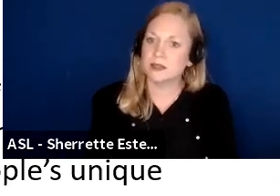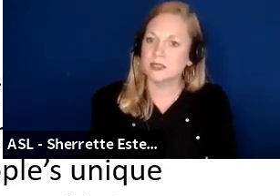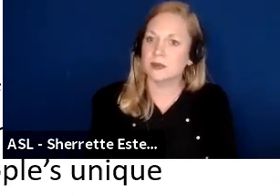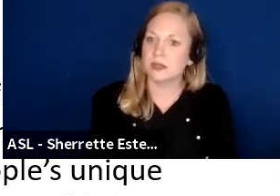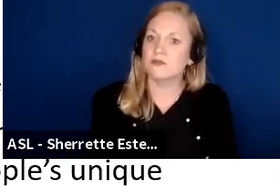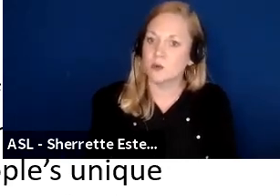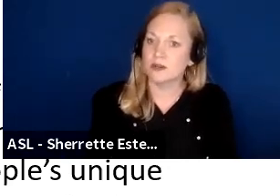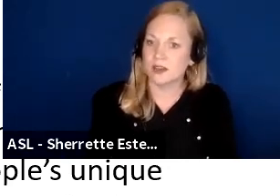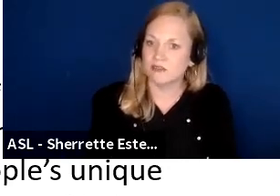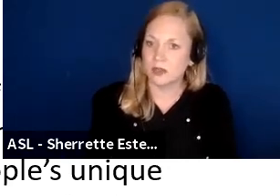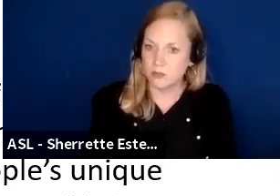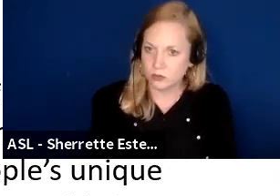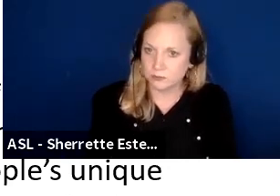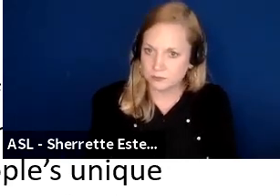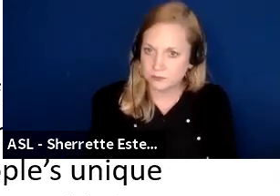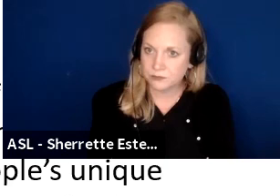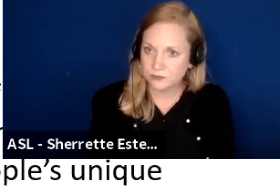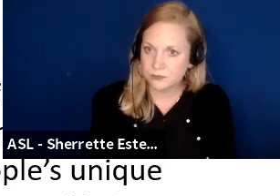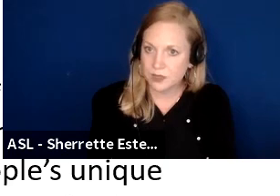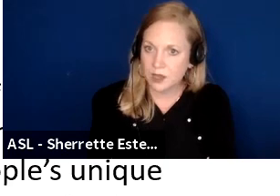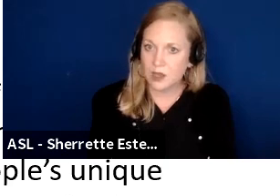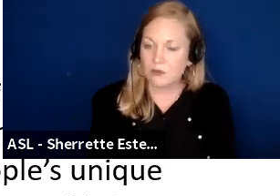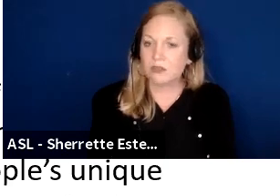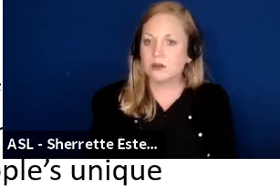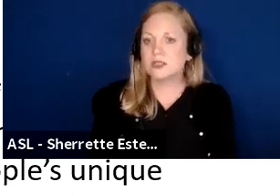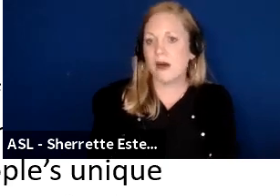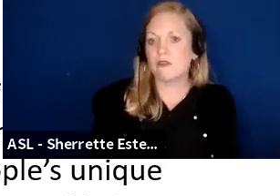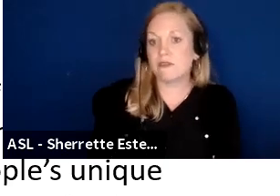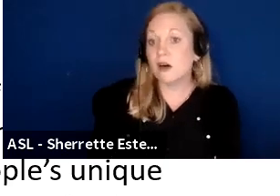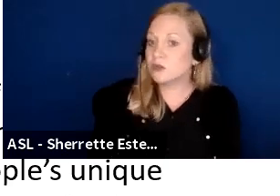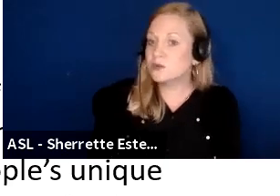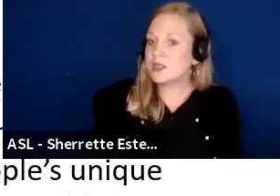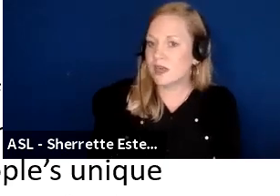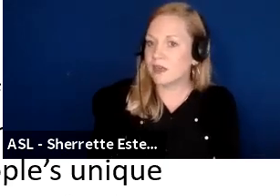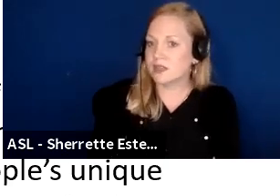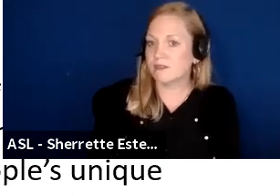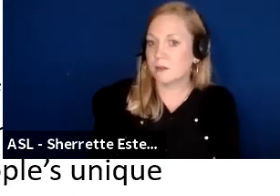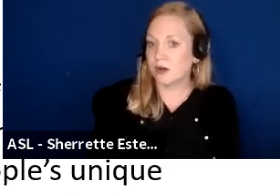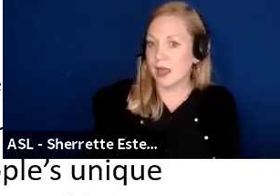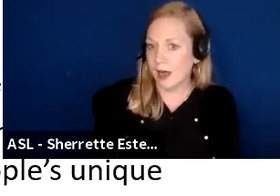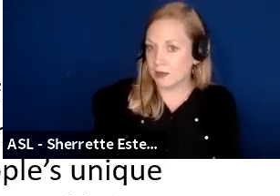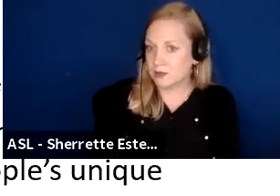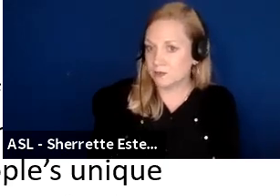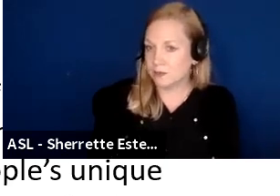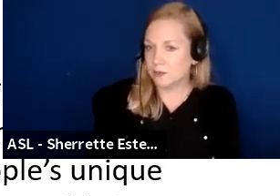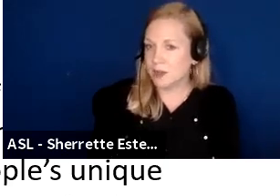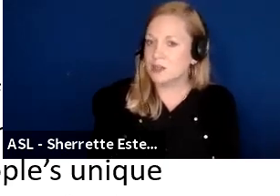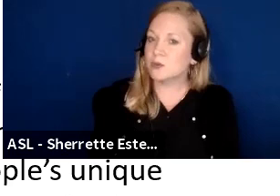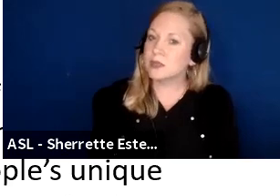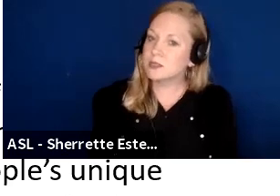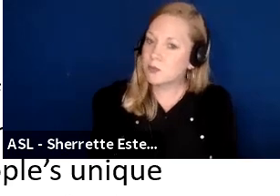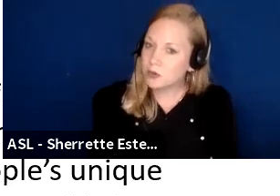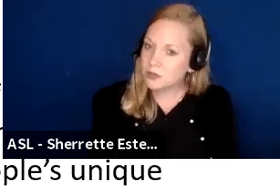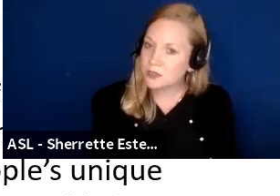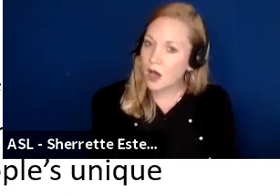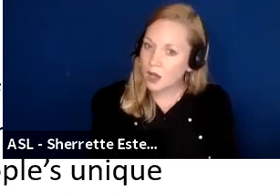about accessibility for deaf people. Rather, it's about values that the deaf community has. So I think